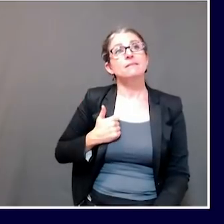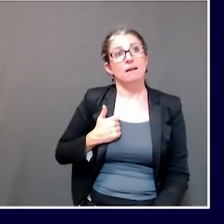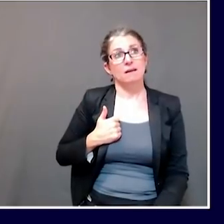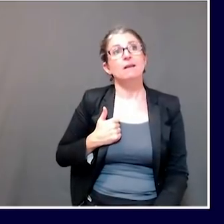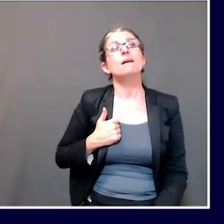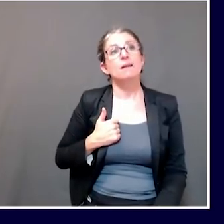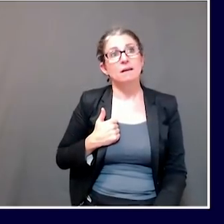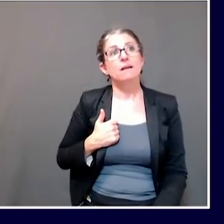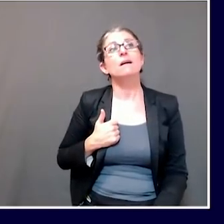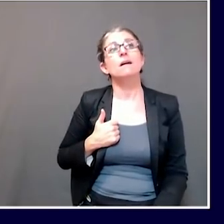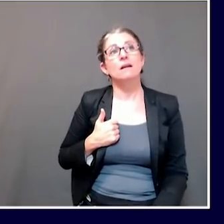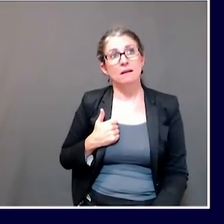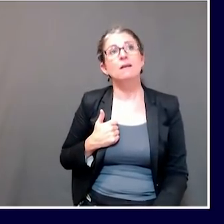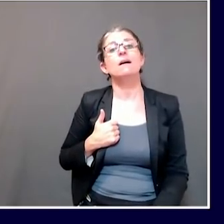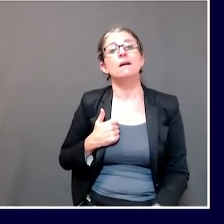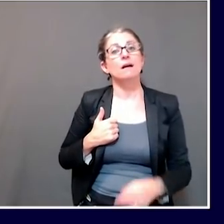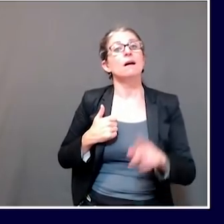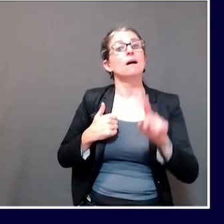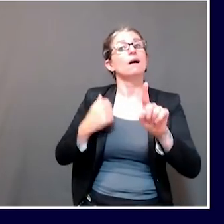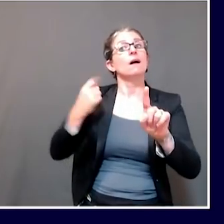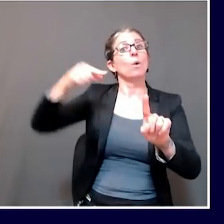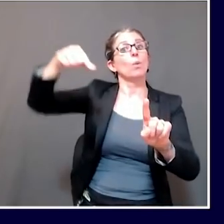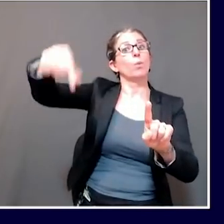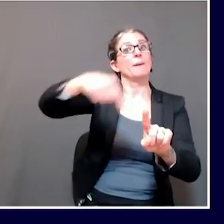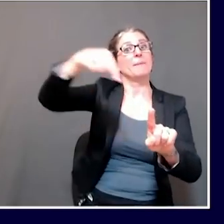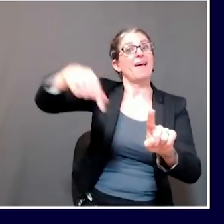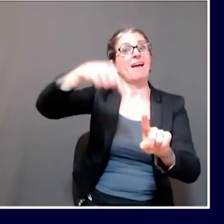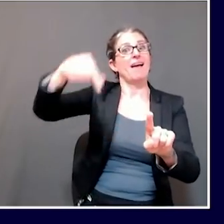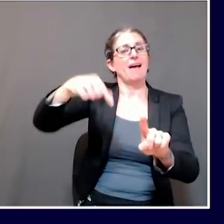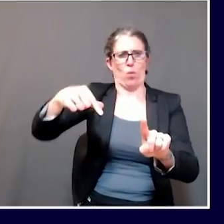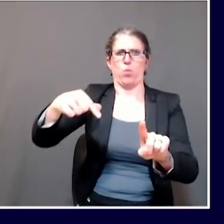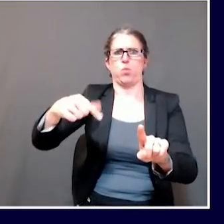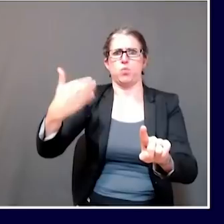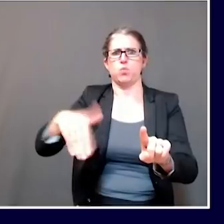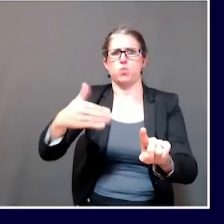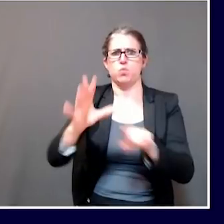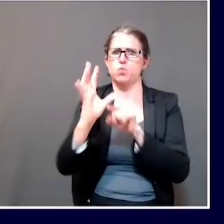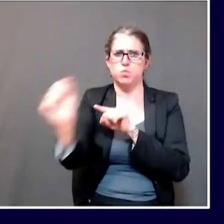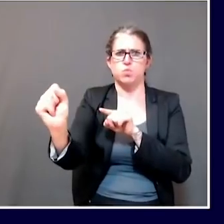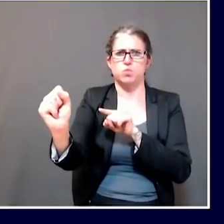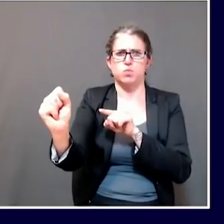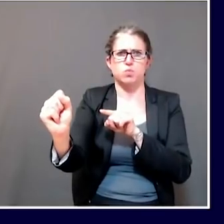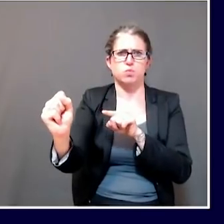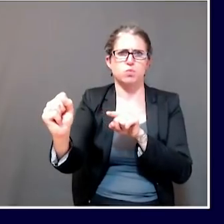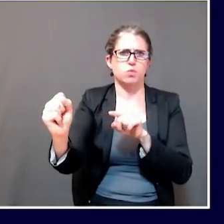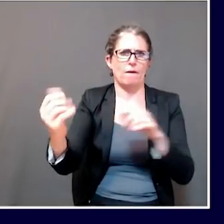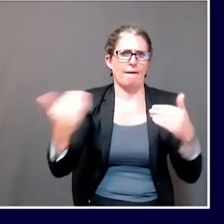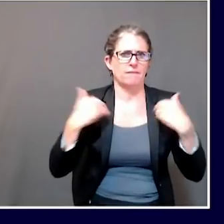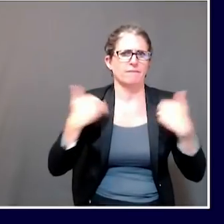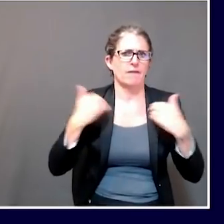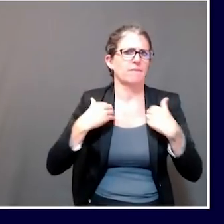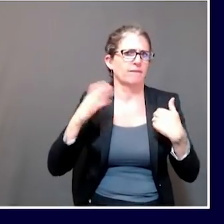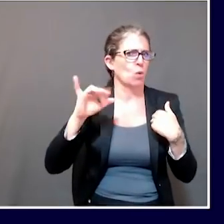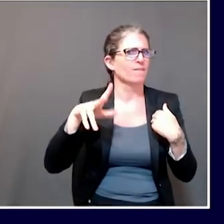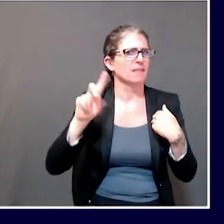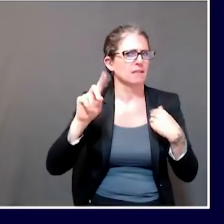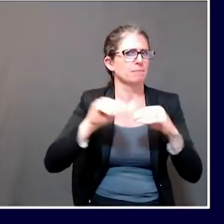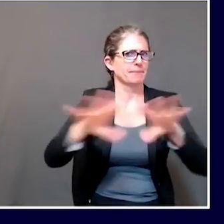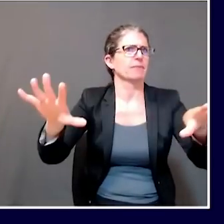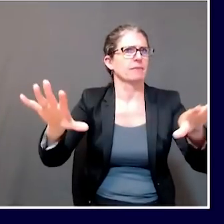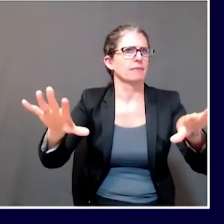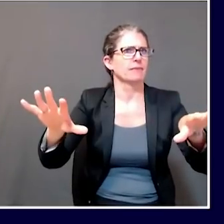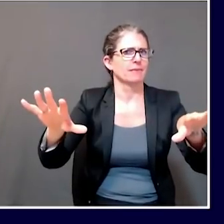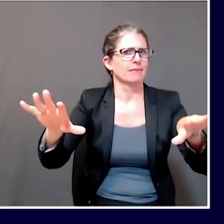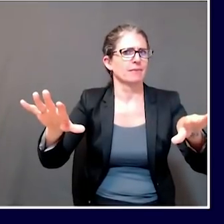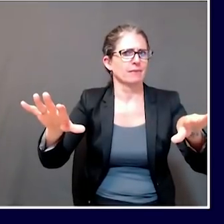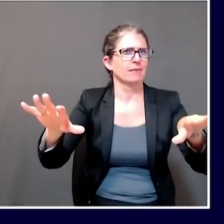Quebec. So it's a bit of a mixed bag. So there's positive stories and positive lessons